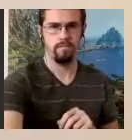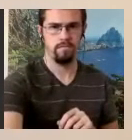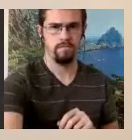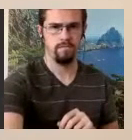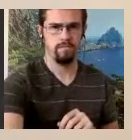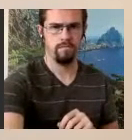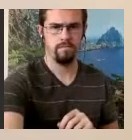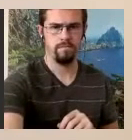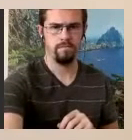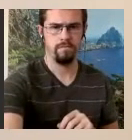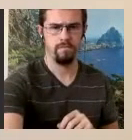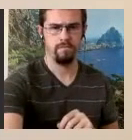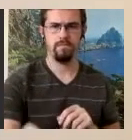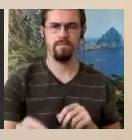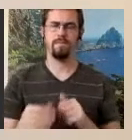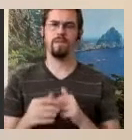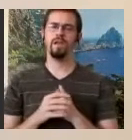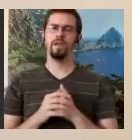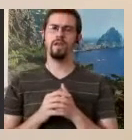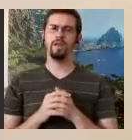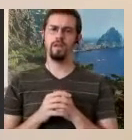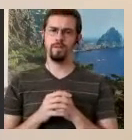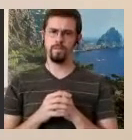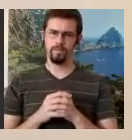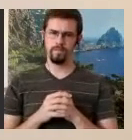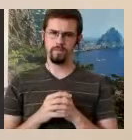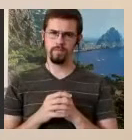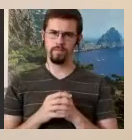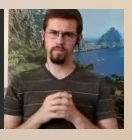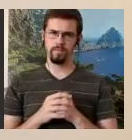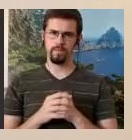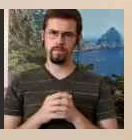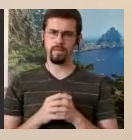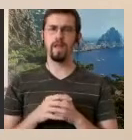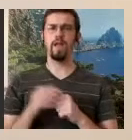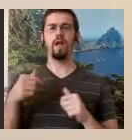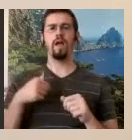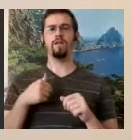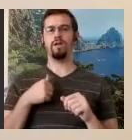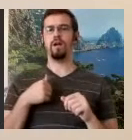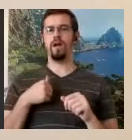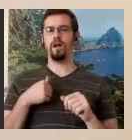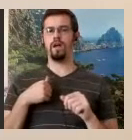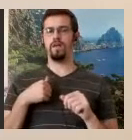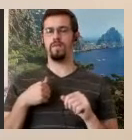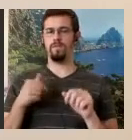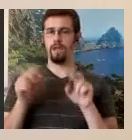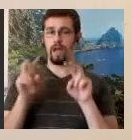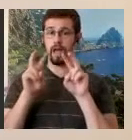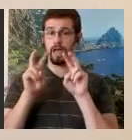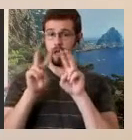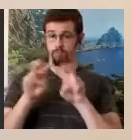beginning stages. But still, I have analyzed the Sign Puddle